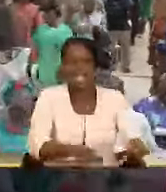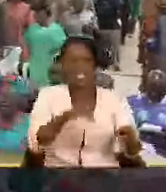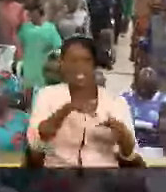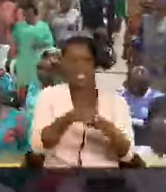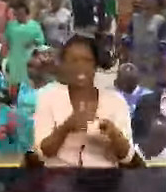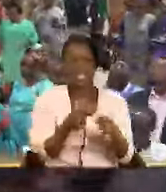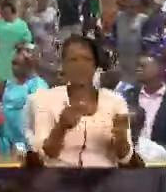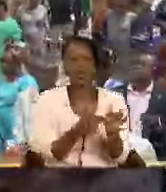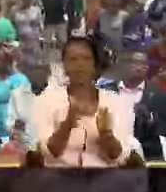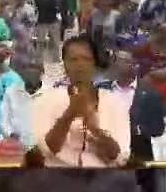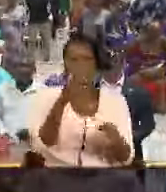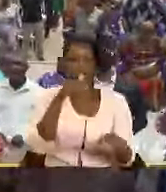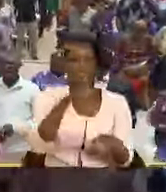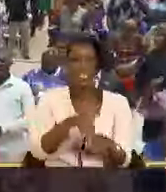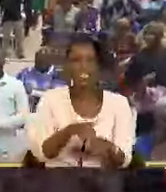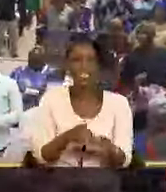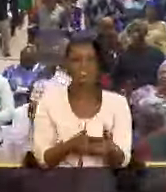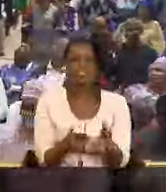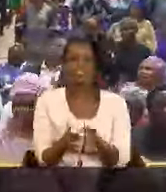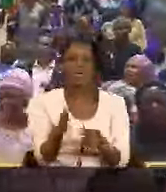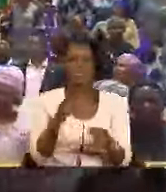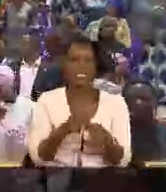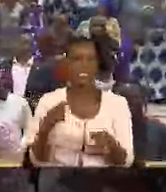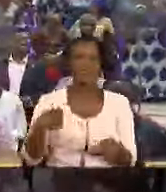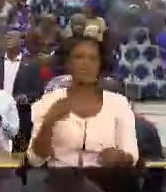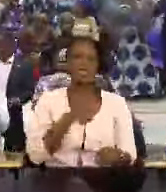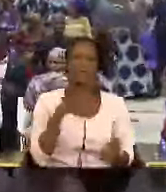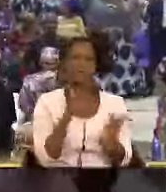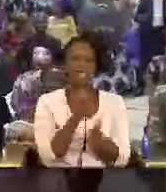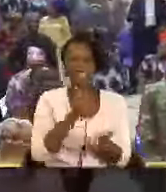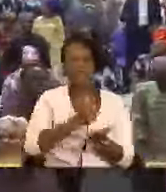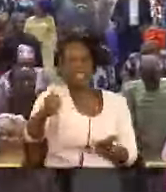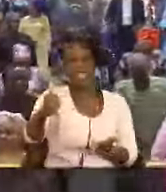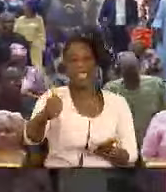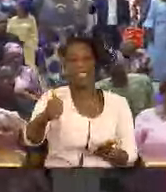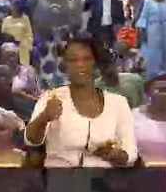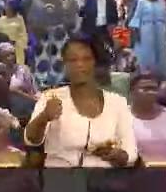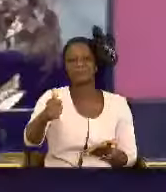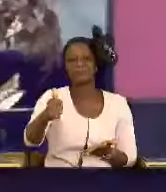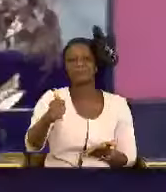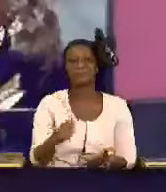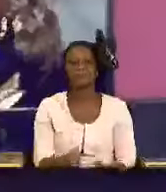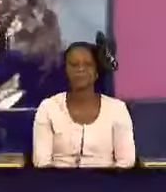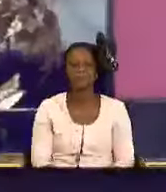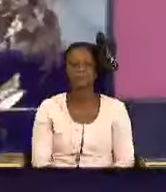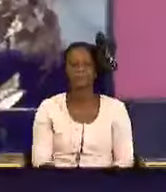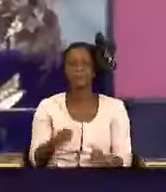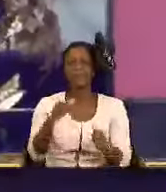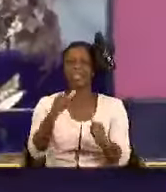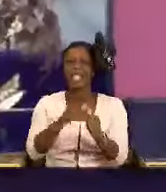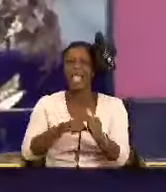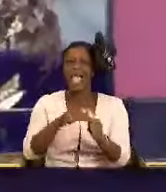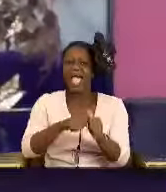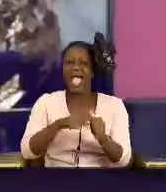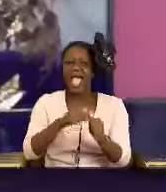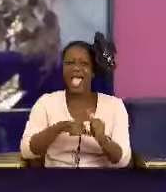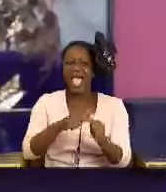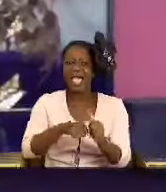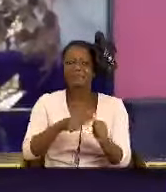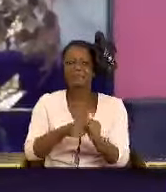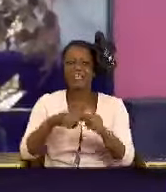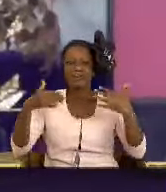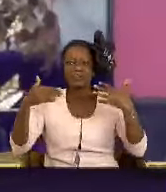die in Jesus name we pray every yoke of